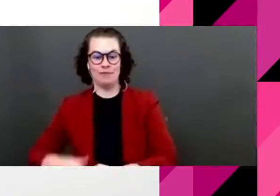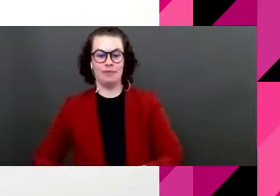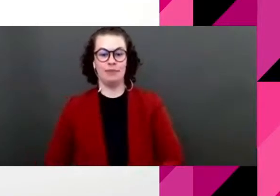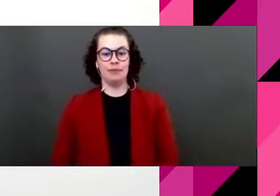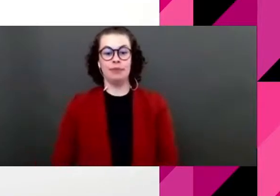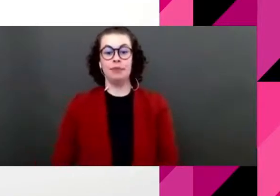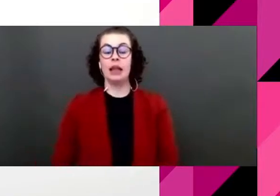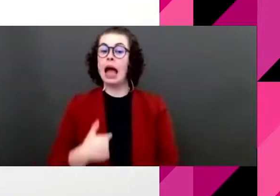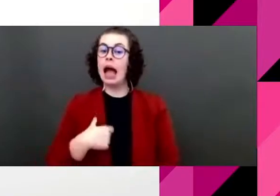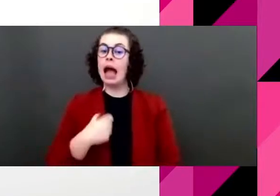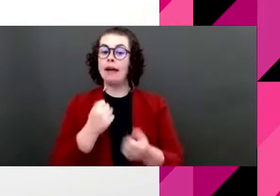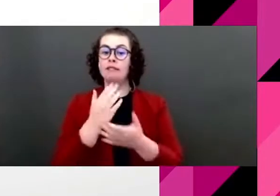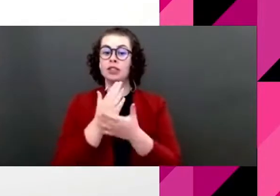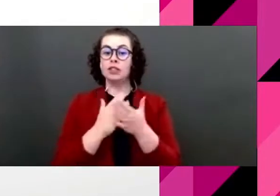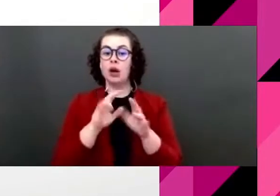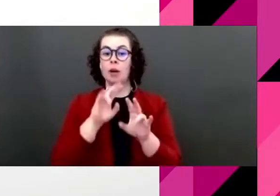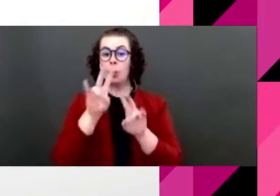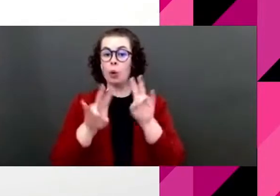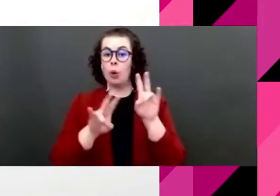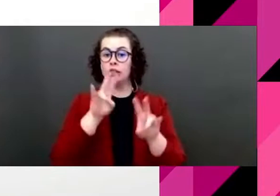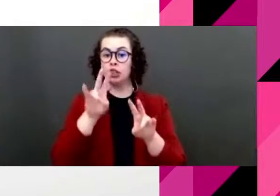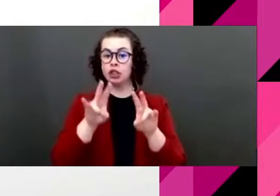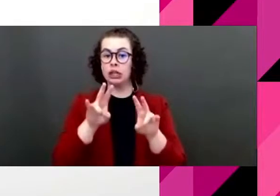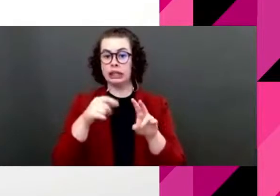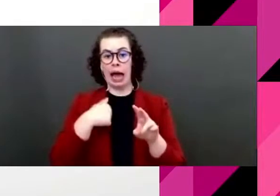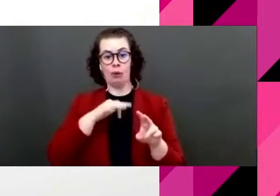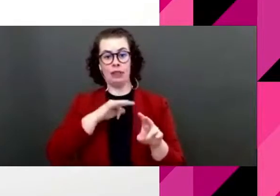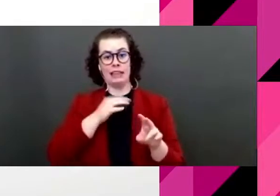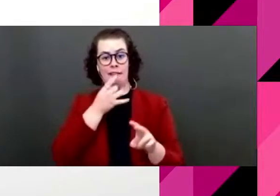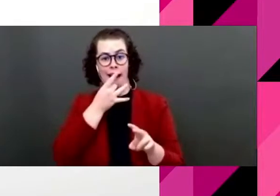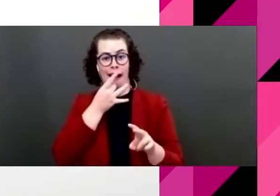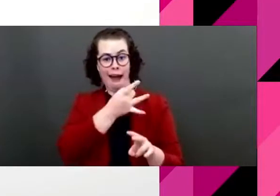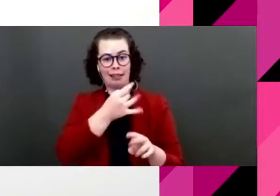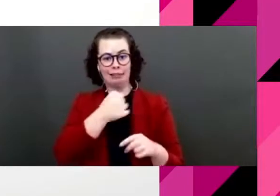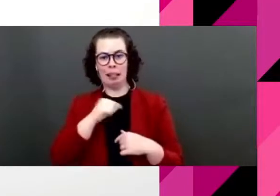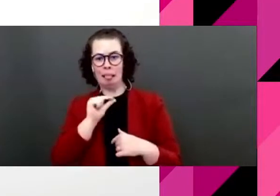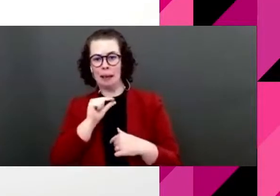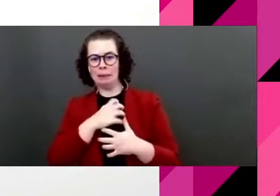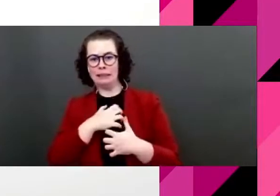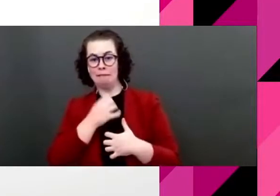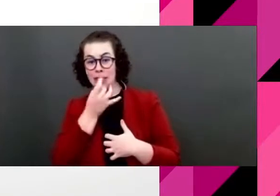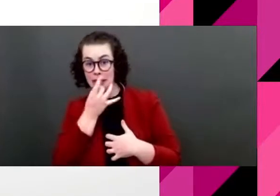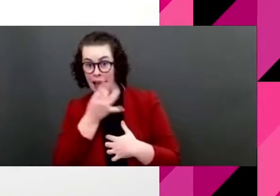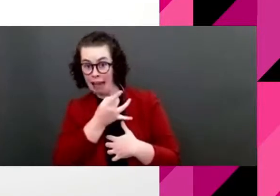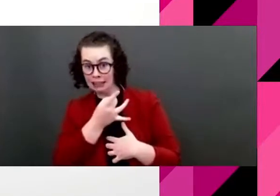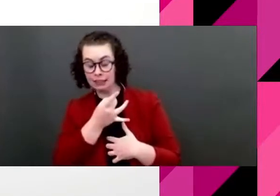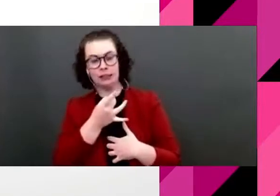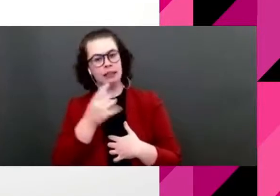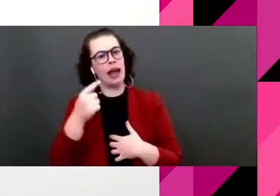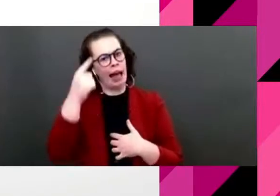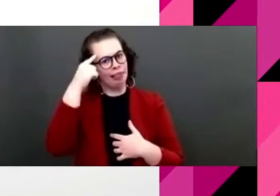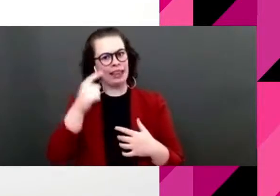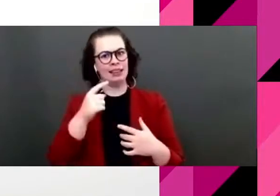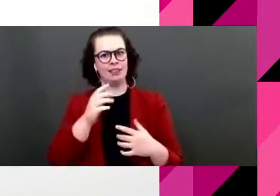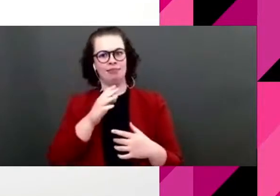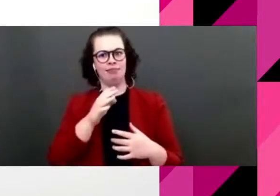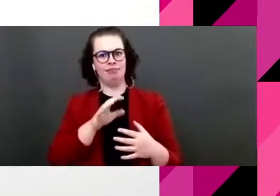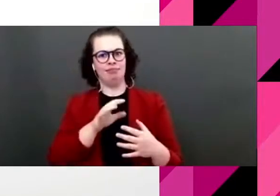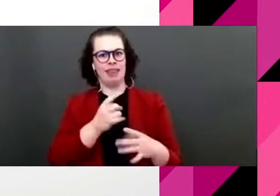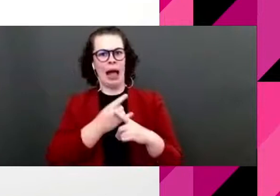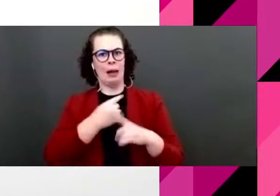Certainly, I might selfishly ask one that's of great interest to the NDA, Andrew, if I